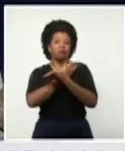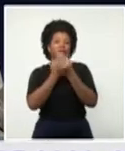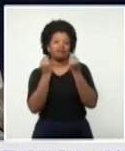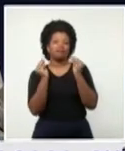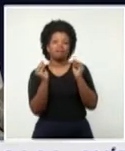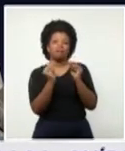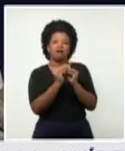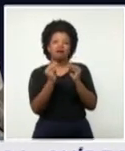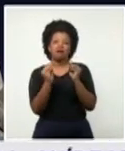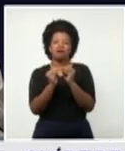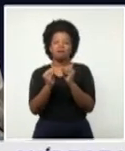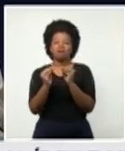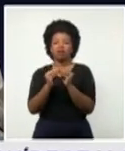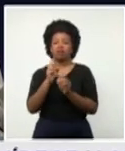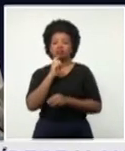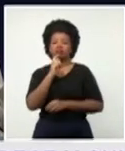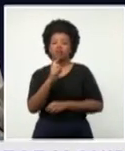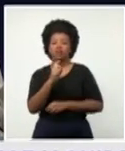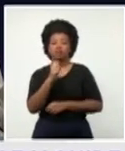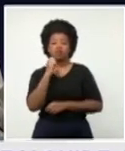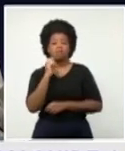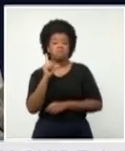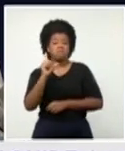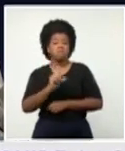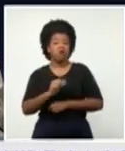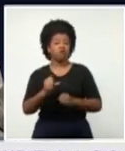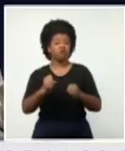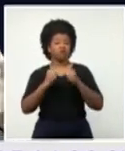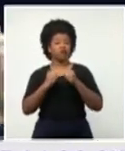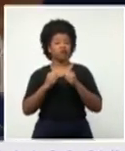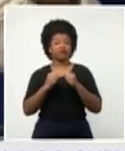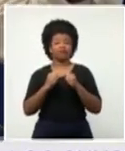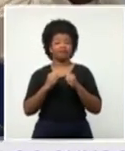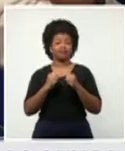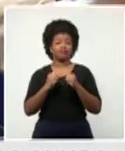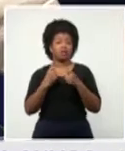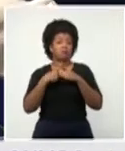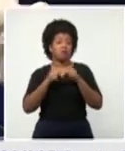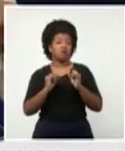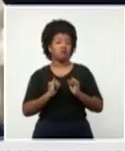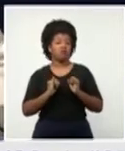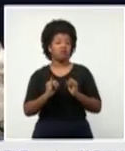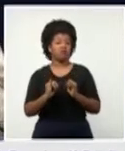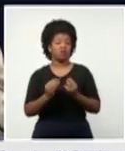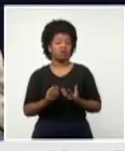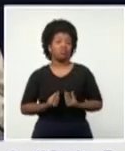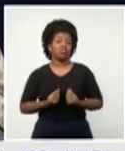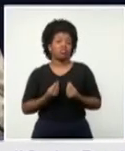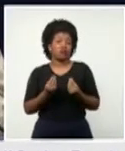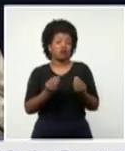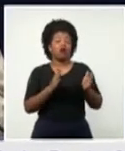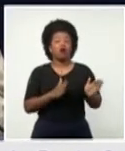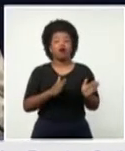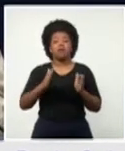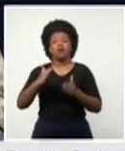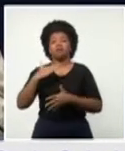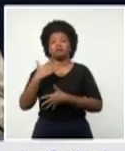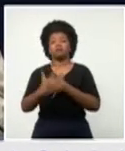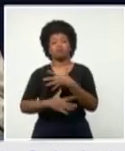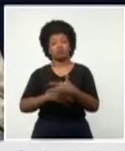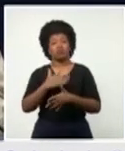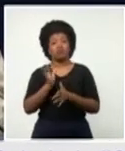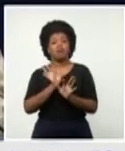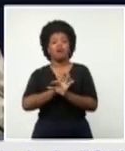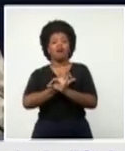to follow up all that information. However, the data being disclosed, besides the problems that there